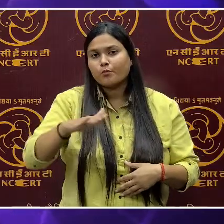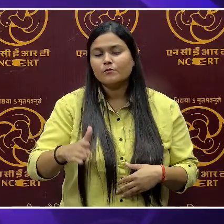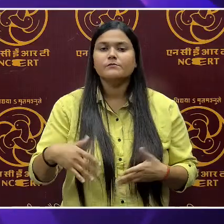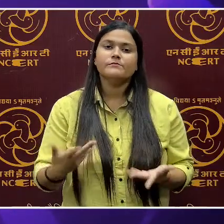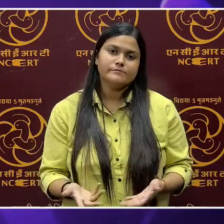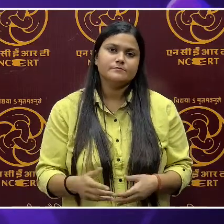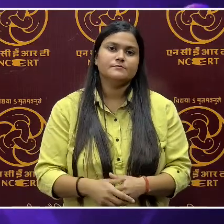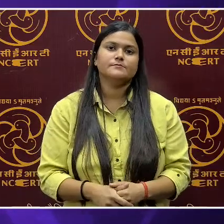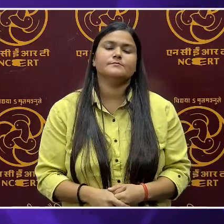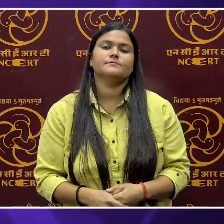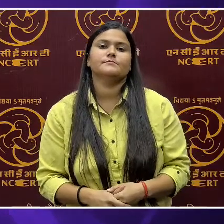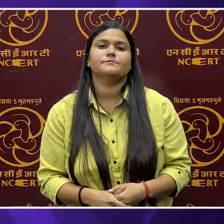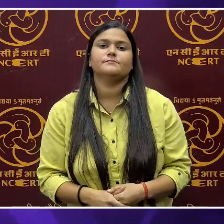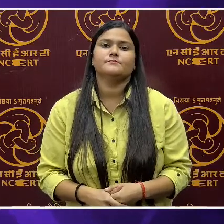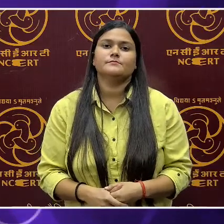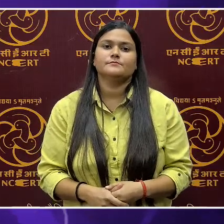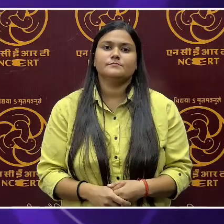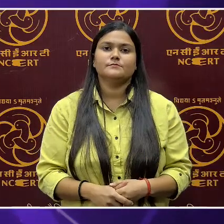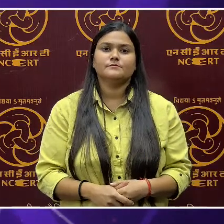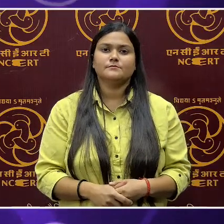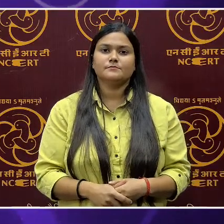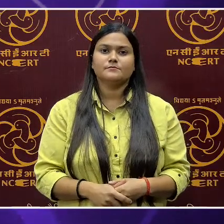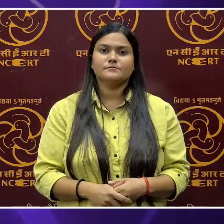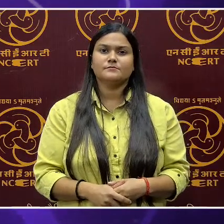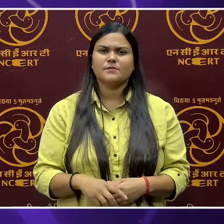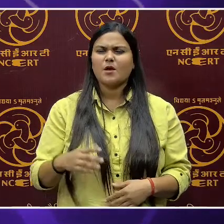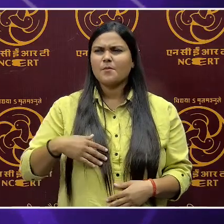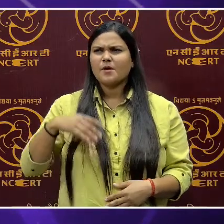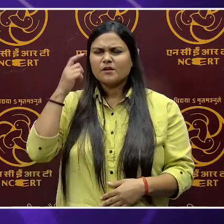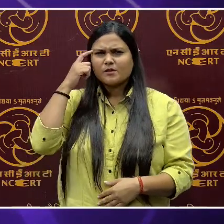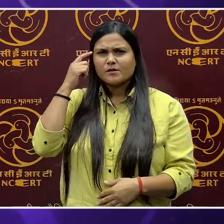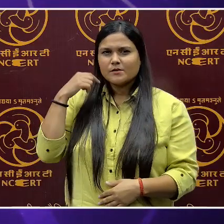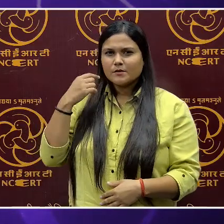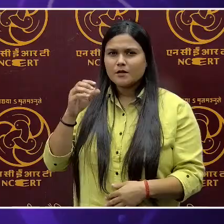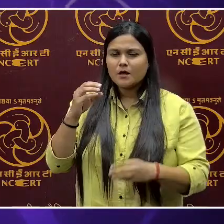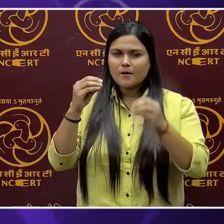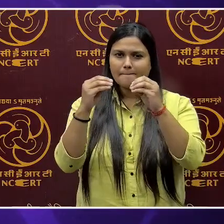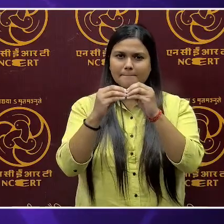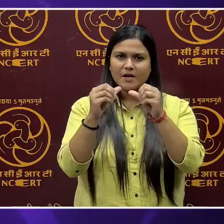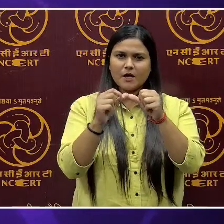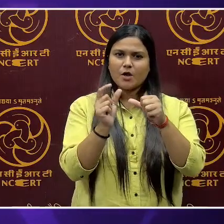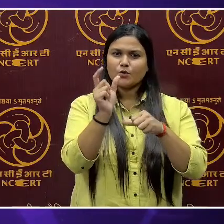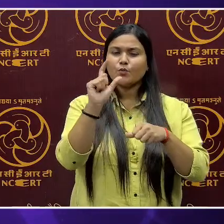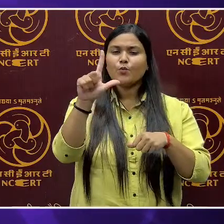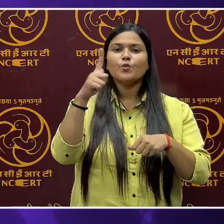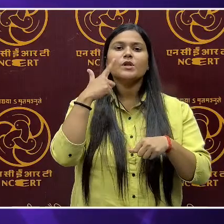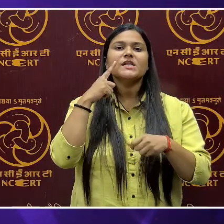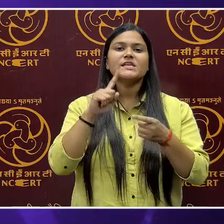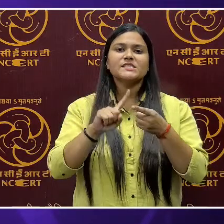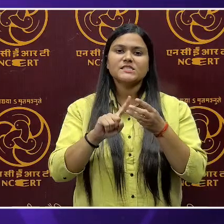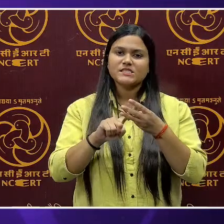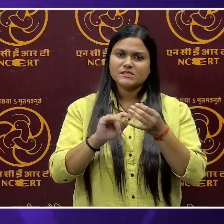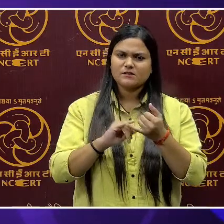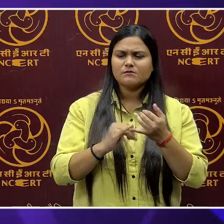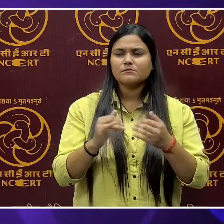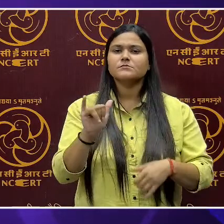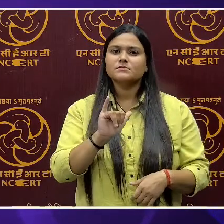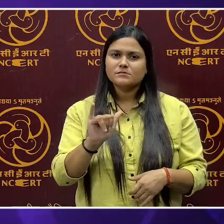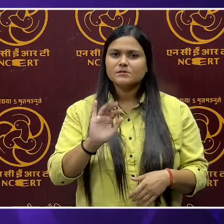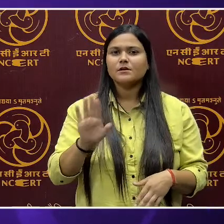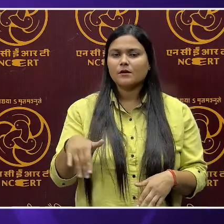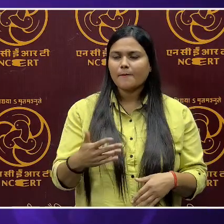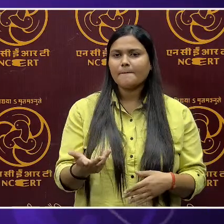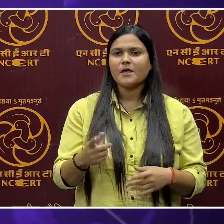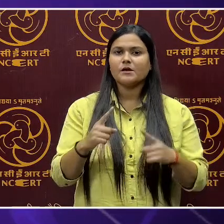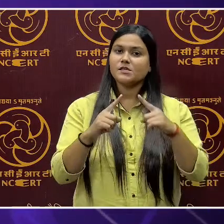traditional method of storing, and this is baulis. yes, Is that the same structure? it's very similar to tankas